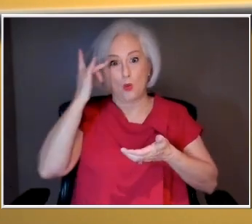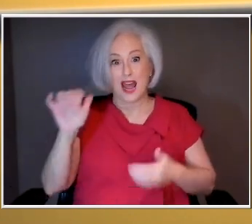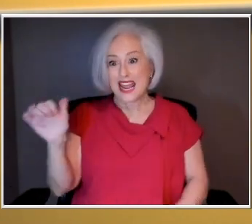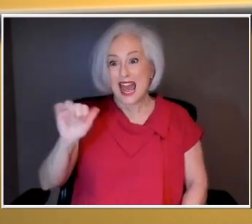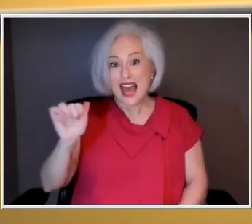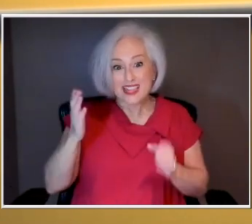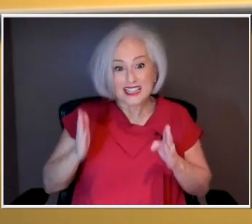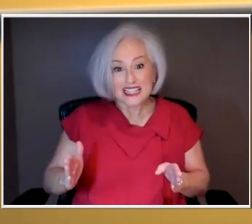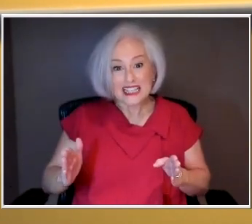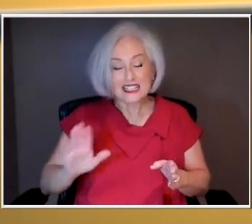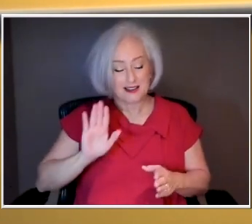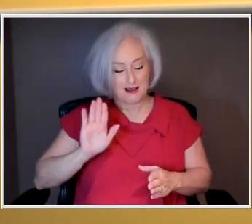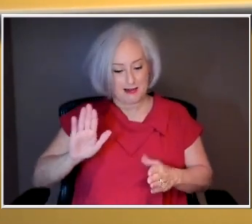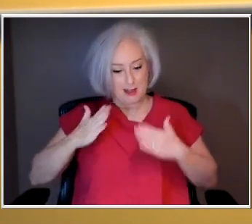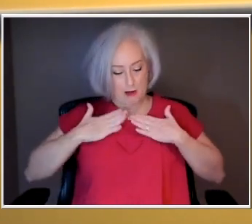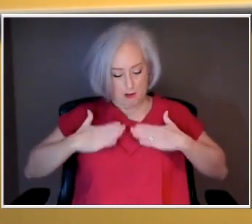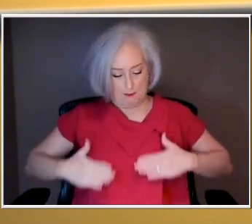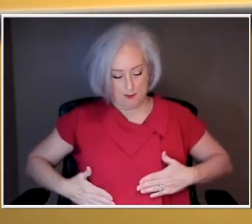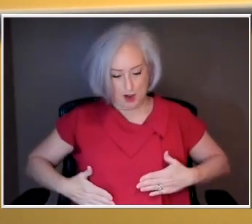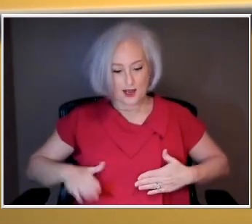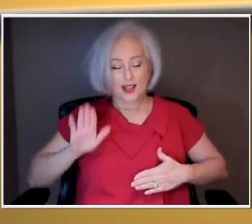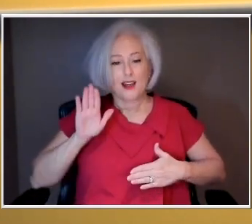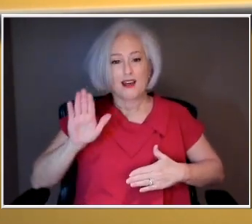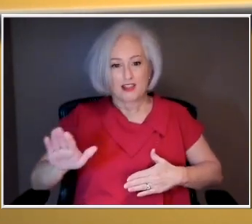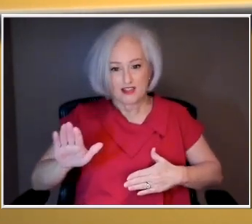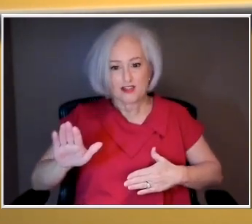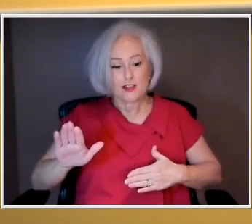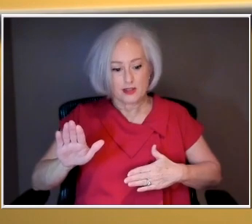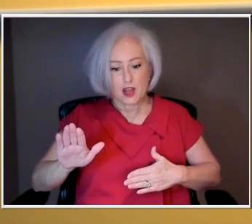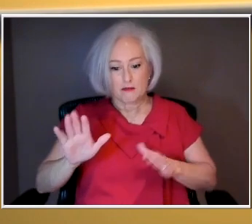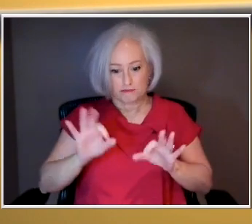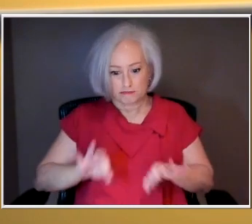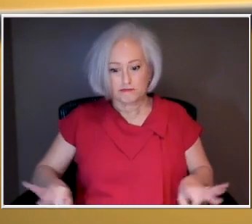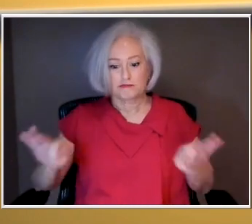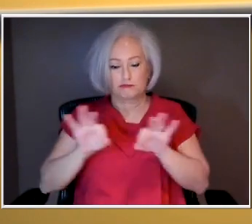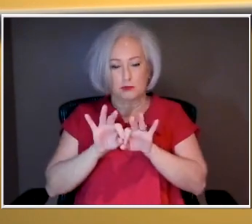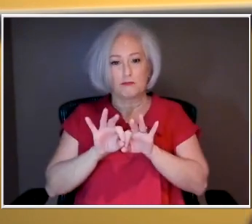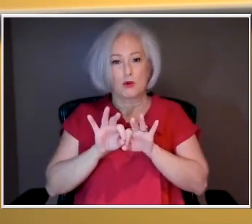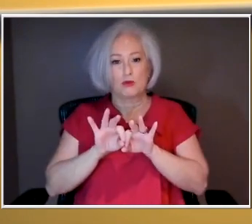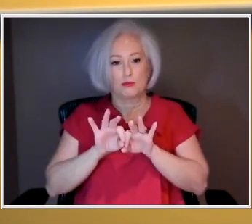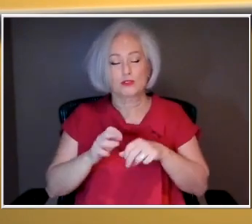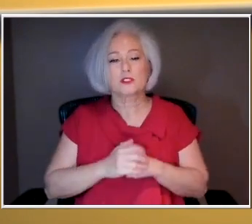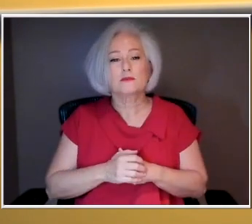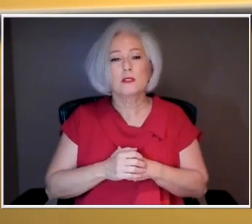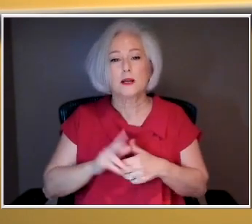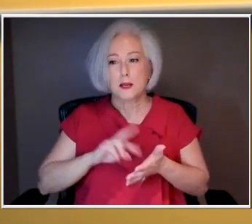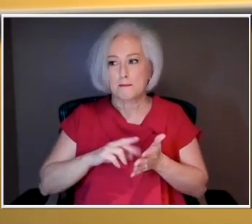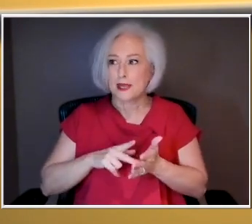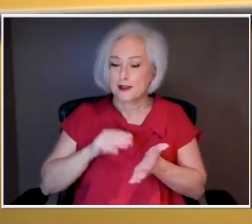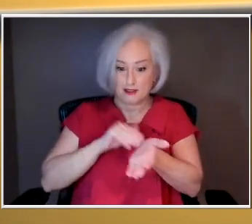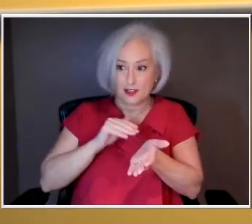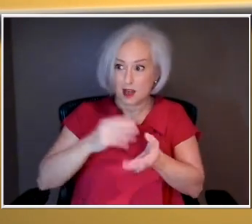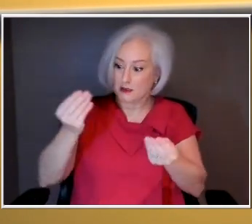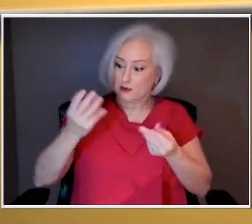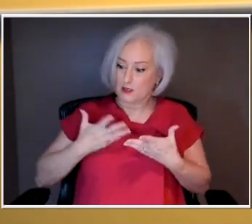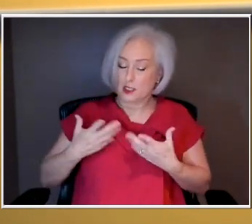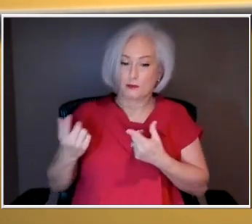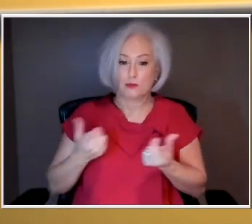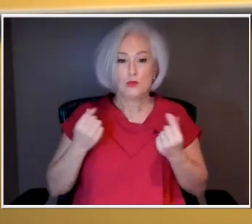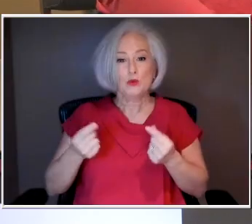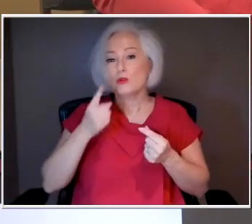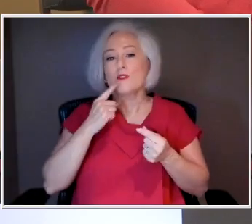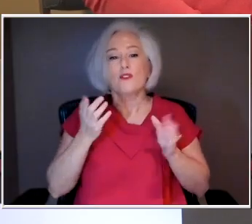the athletic trainers and the doctors? What's that like? It's a constant and growing relationship. It's one that's hand in hand. As an athlete, our